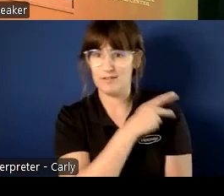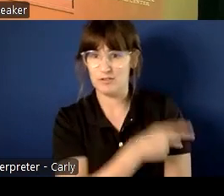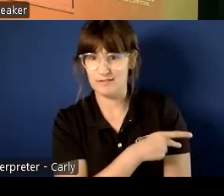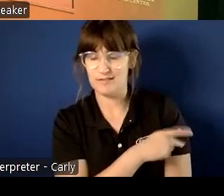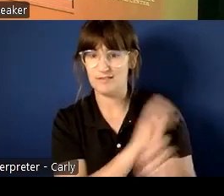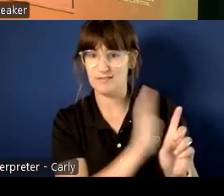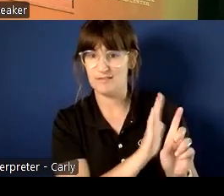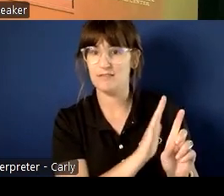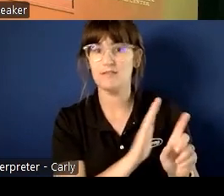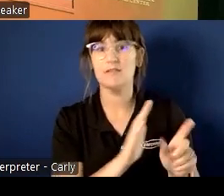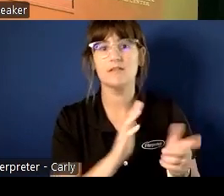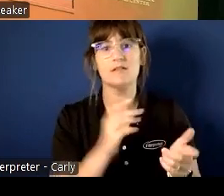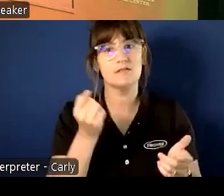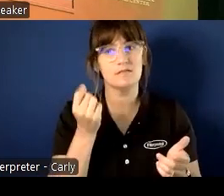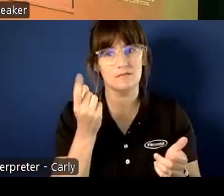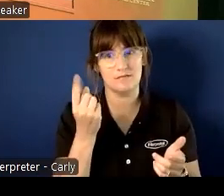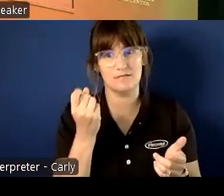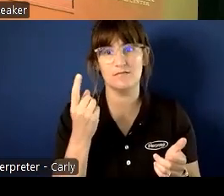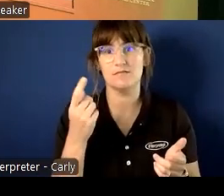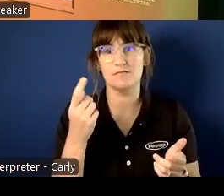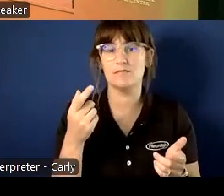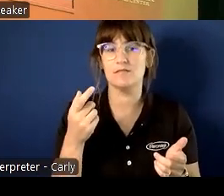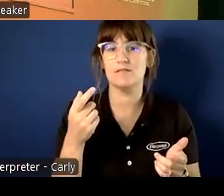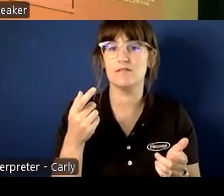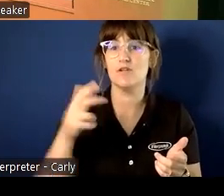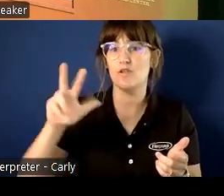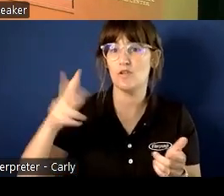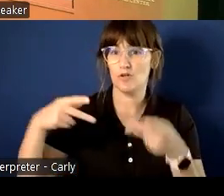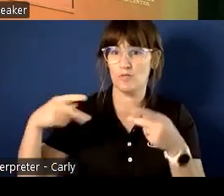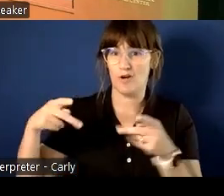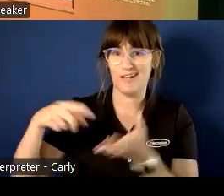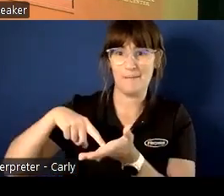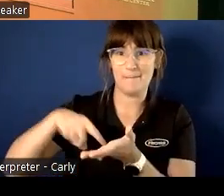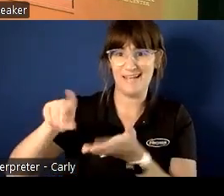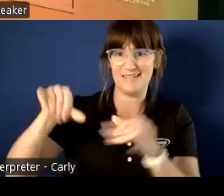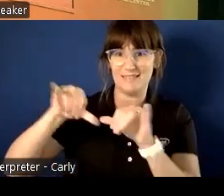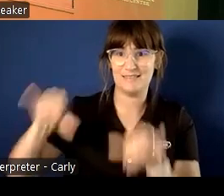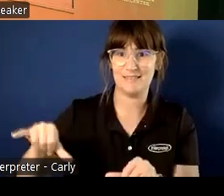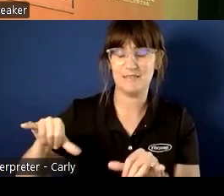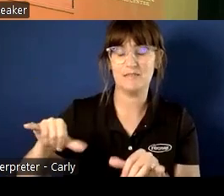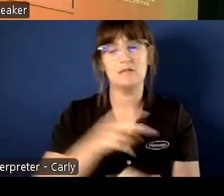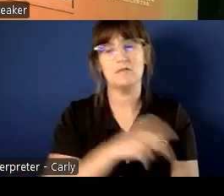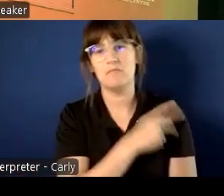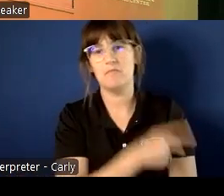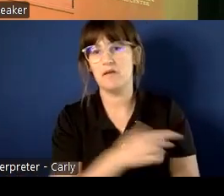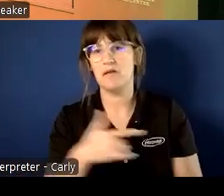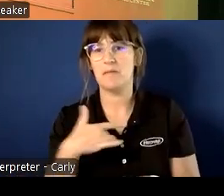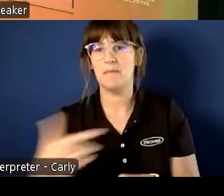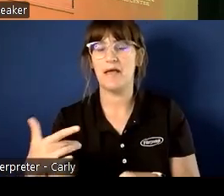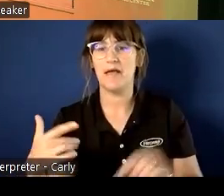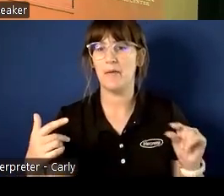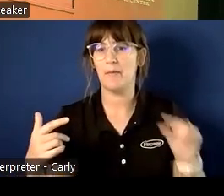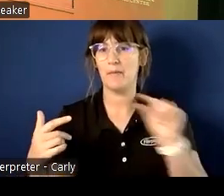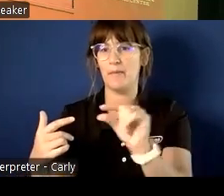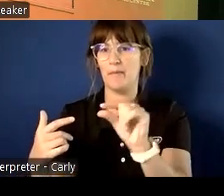in our third-party payer system, patients usually pay very